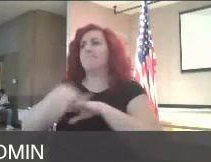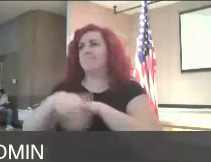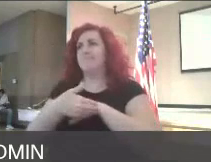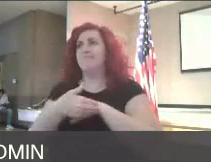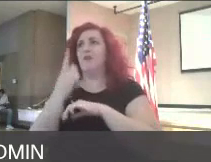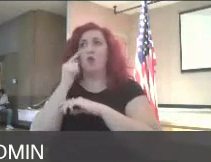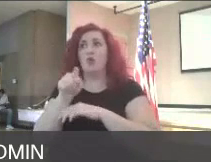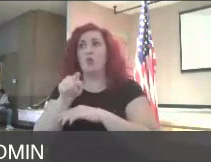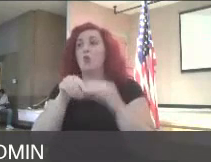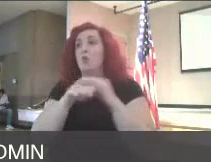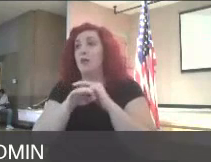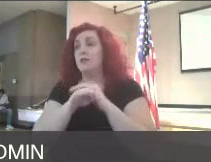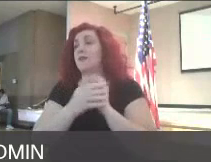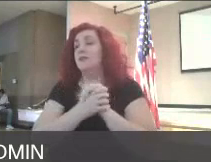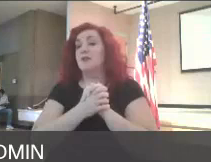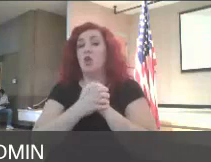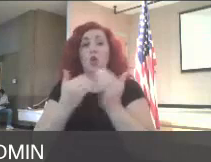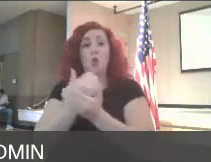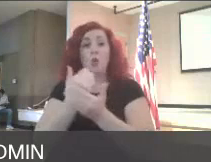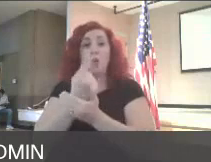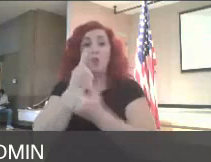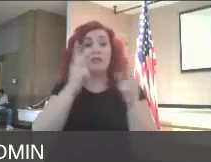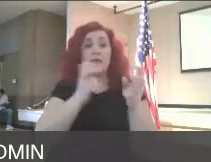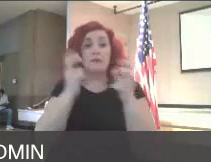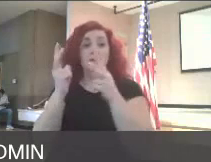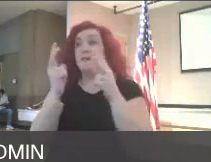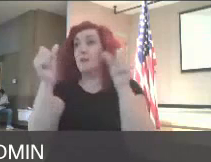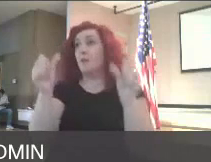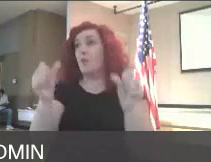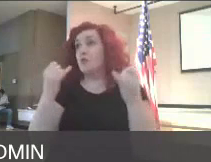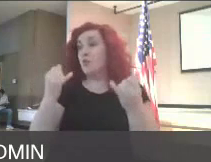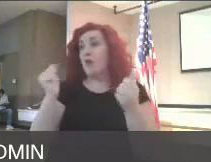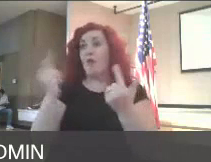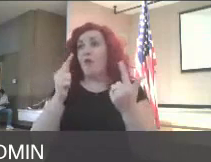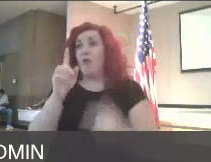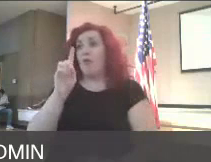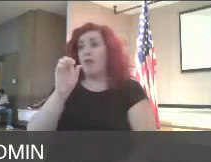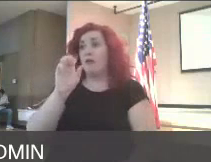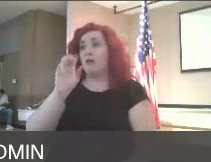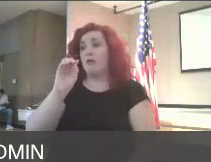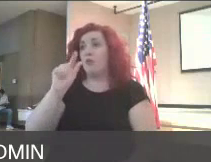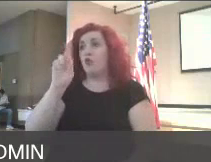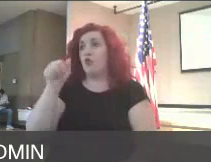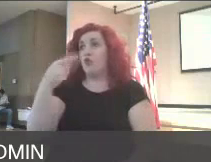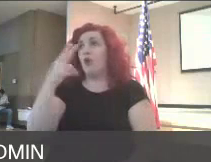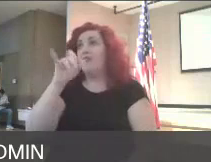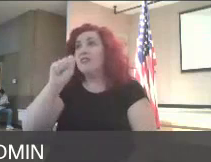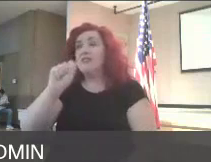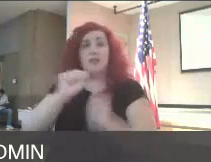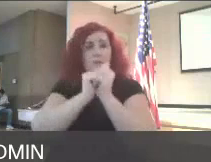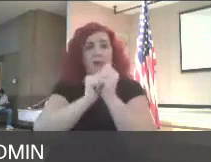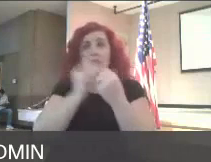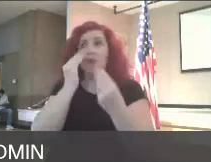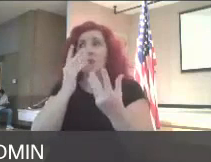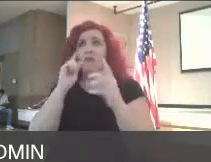go and consume. The new thing that we just put up there today is that all of the demographics and the competitive data for all